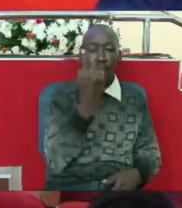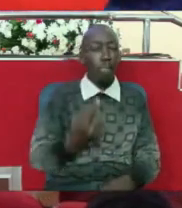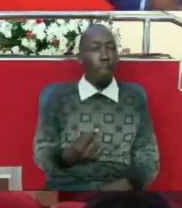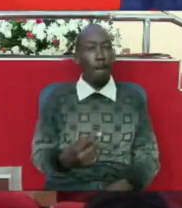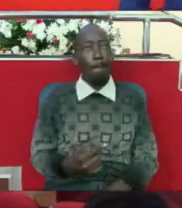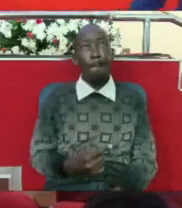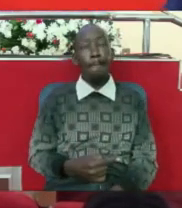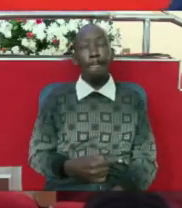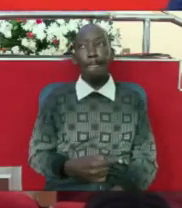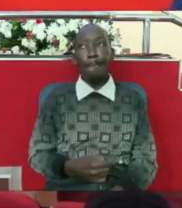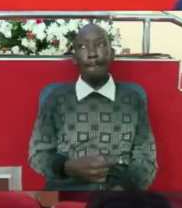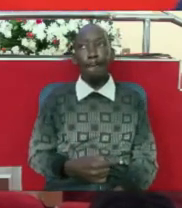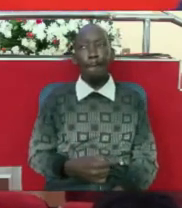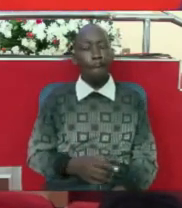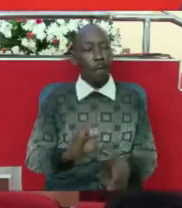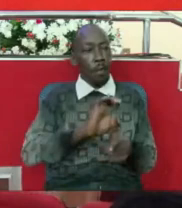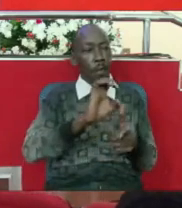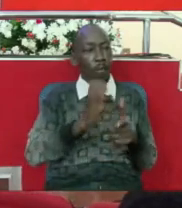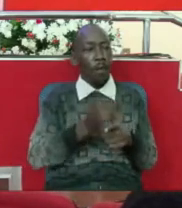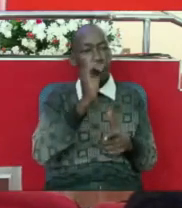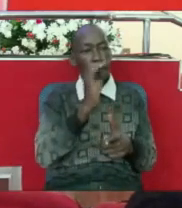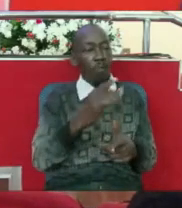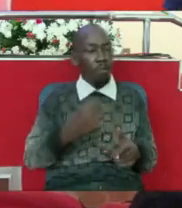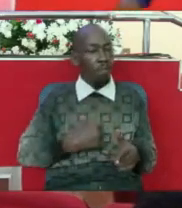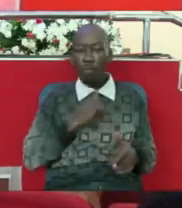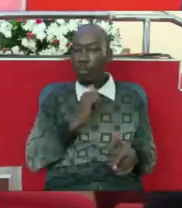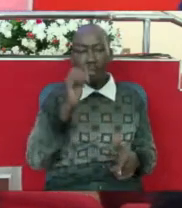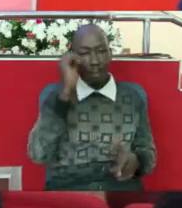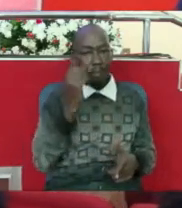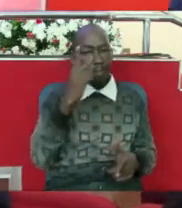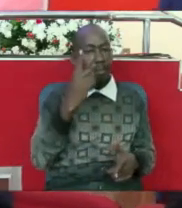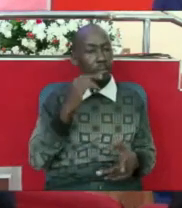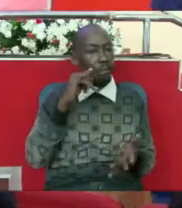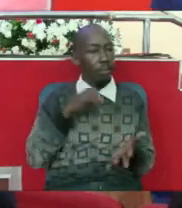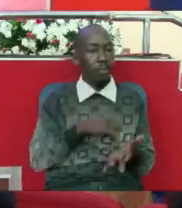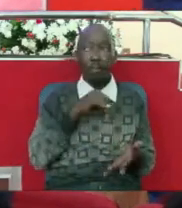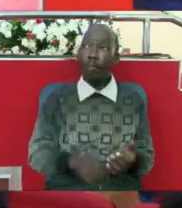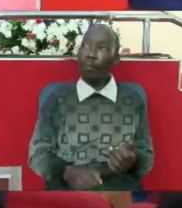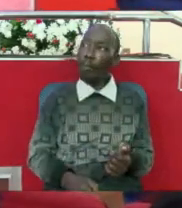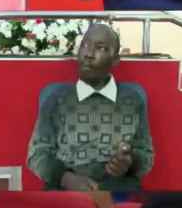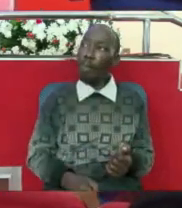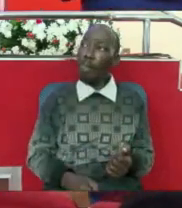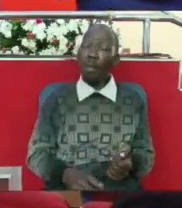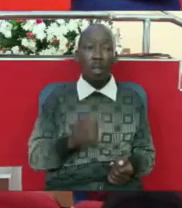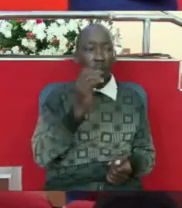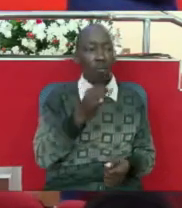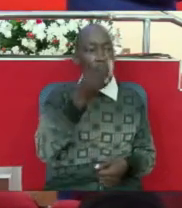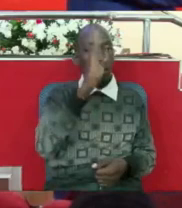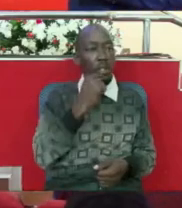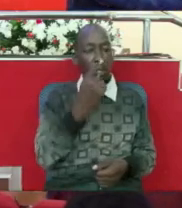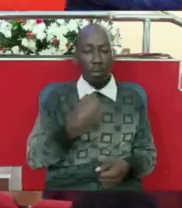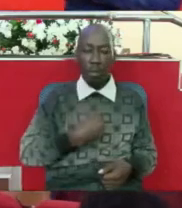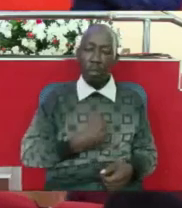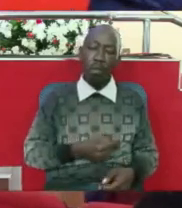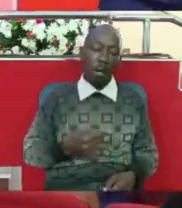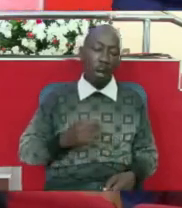alone, even if I don't understand it, hata kama sitaielewa, if he says to me, I